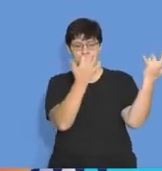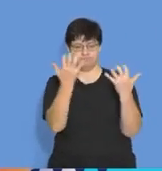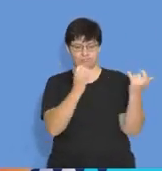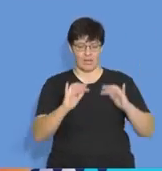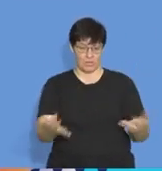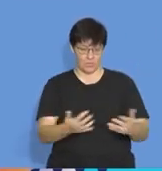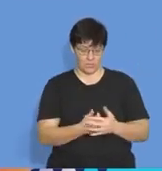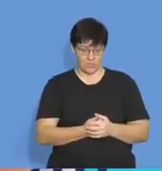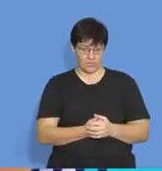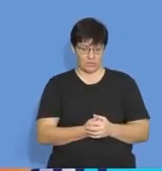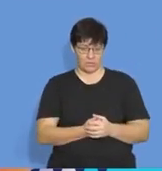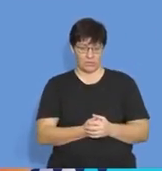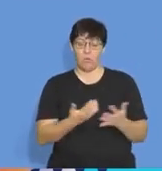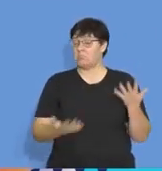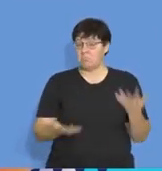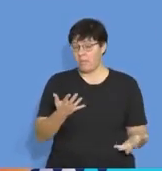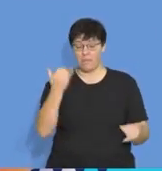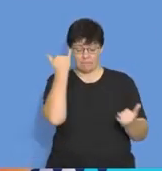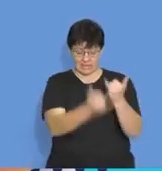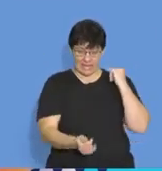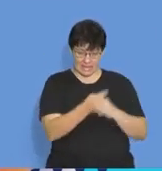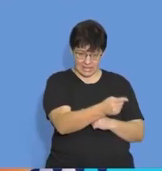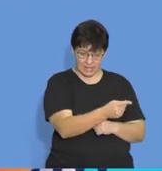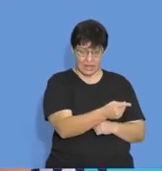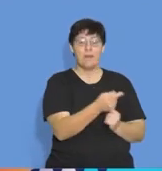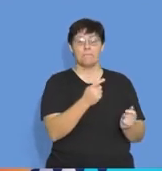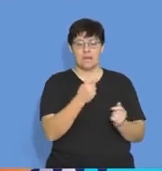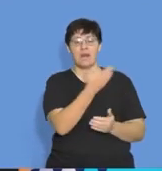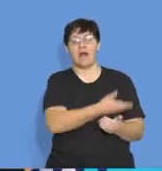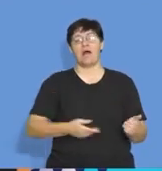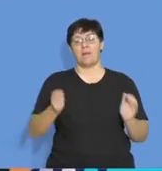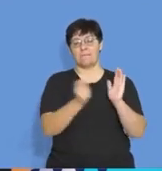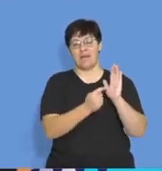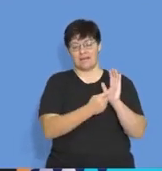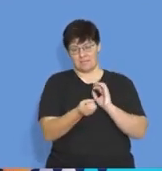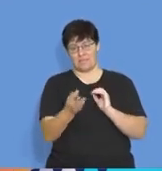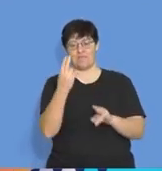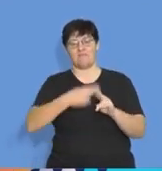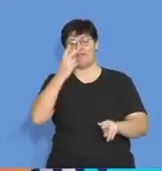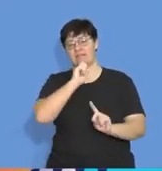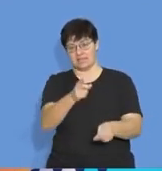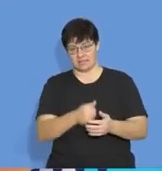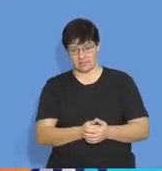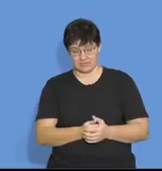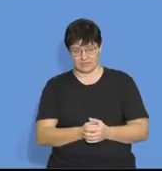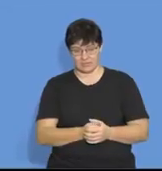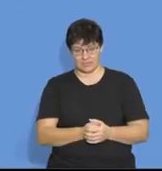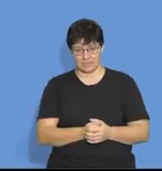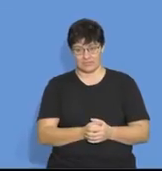calculations, because perchance if you make an error, you can get part marks for a final answer. Okay.